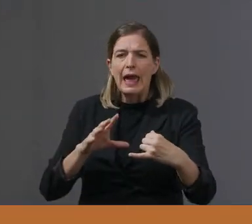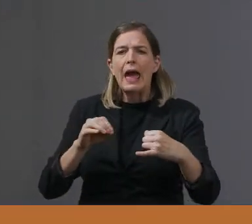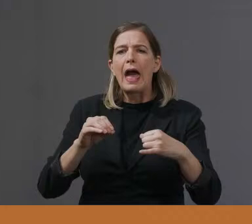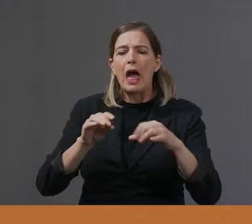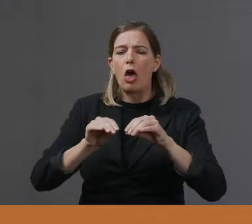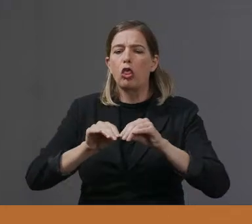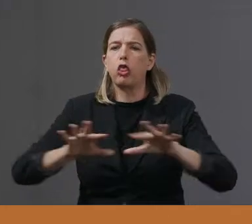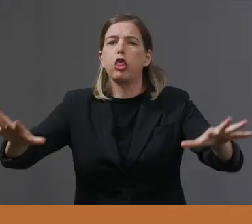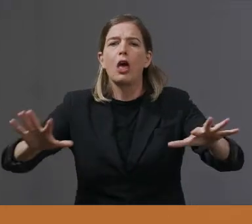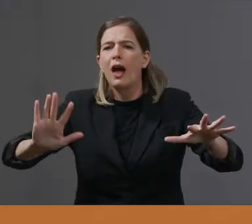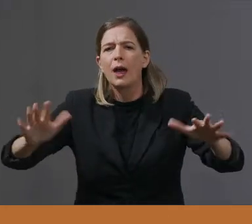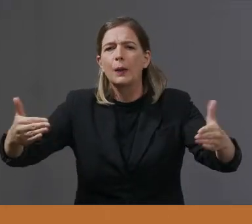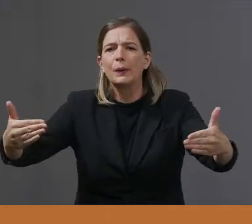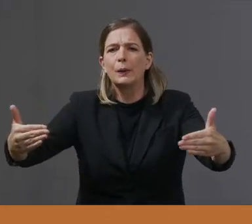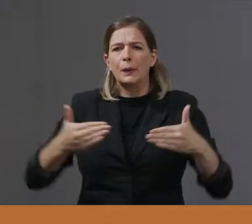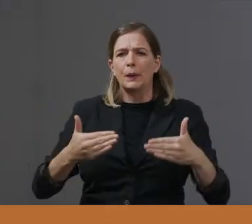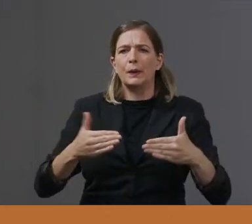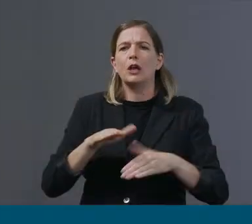Let's take you through the numbers.